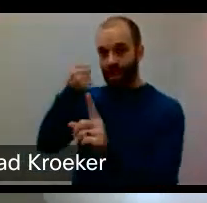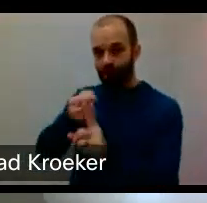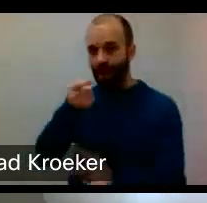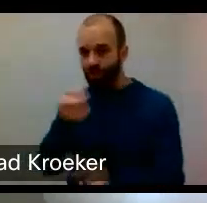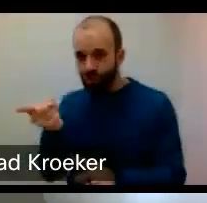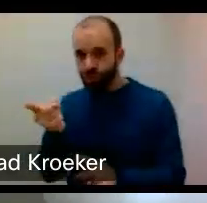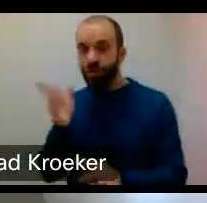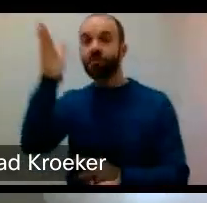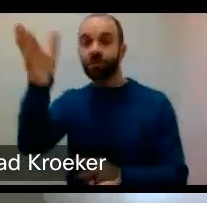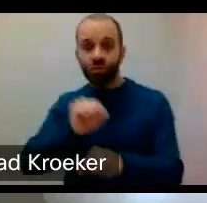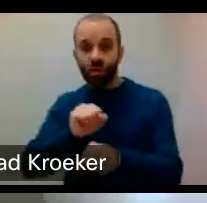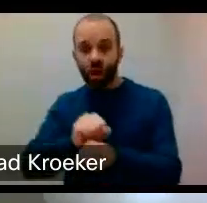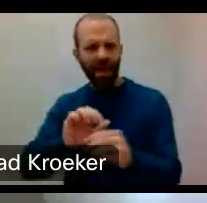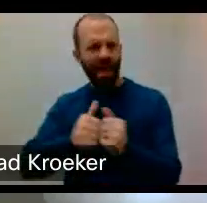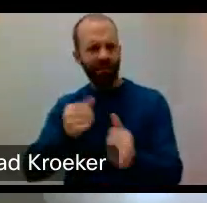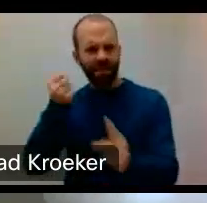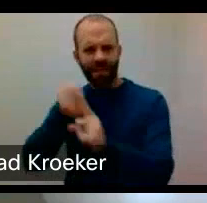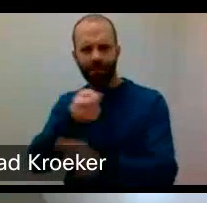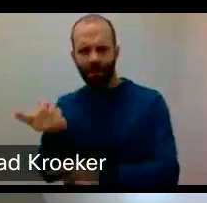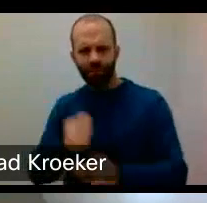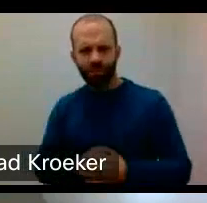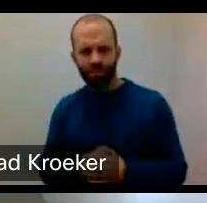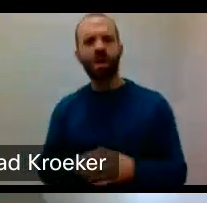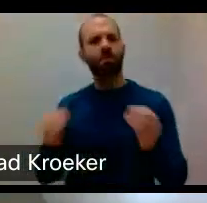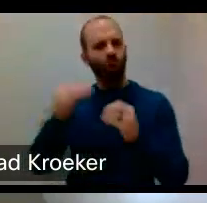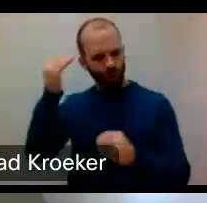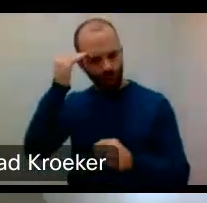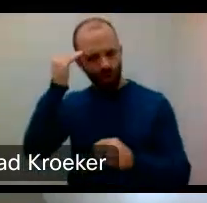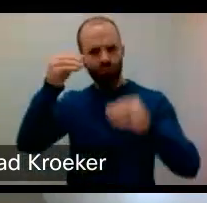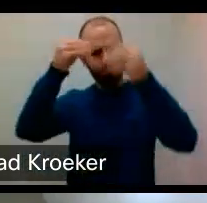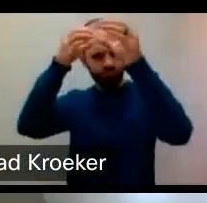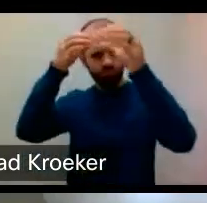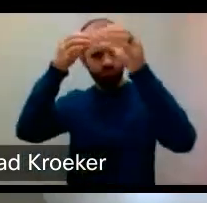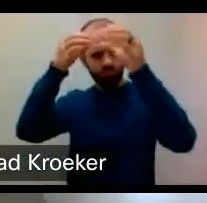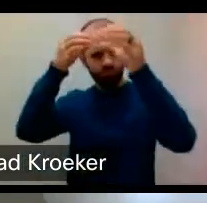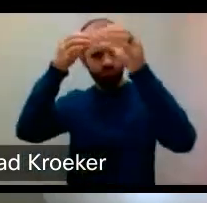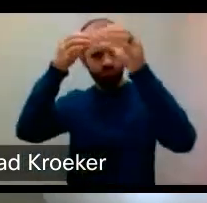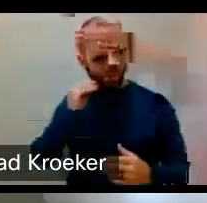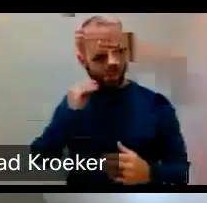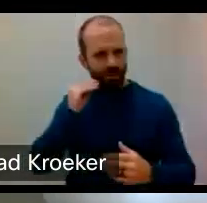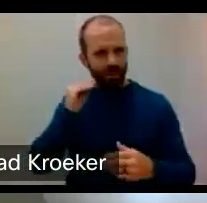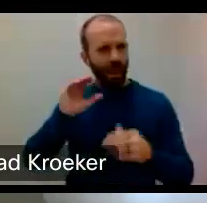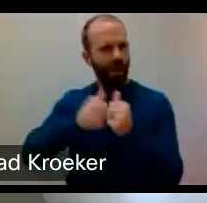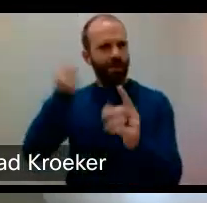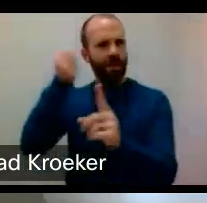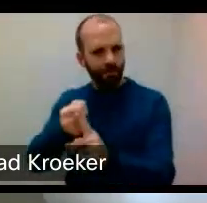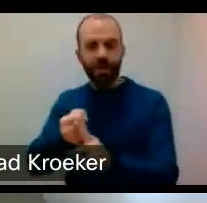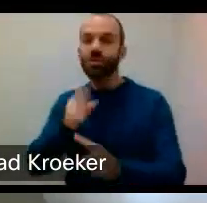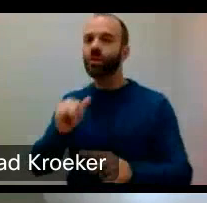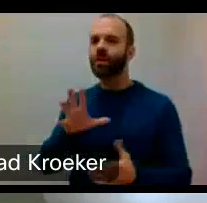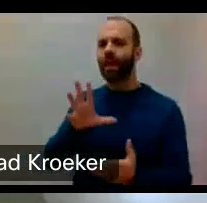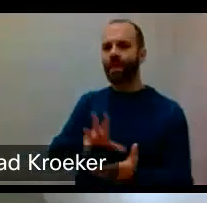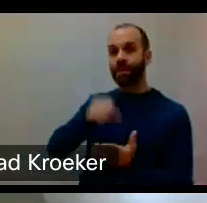it will impact you because you have more knowledge, you have more experience. So that's what learning is, this gaining of experience that affects